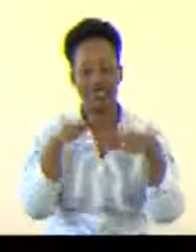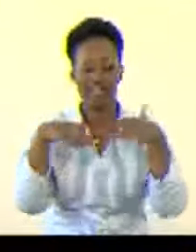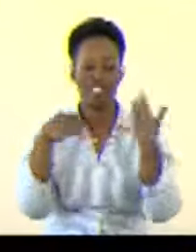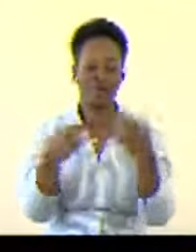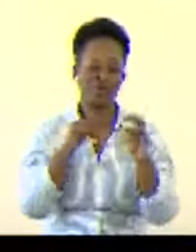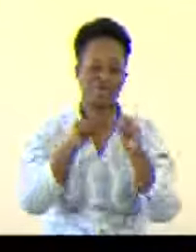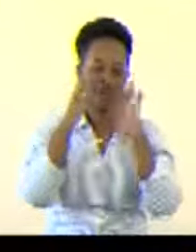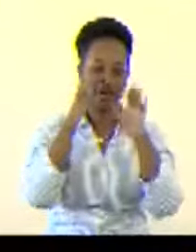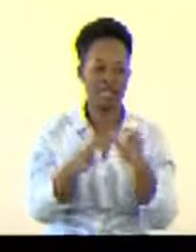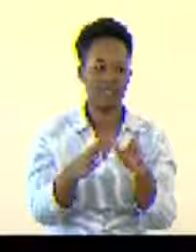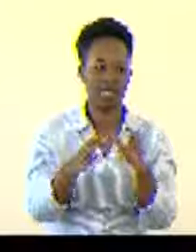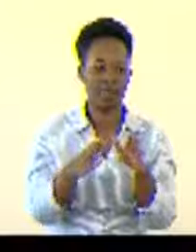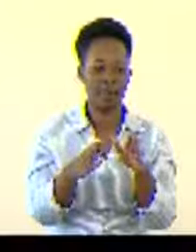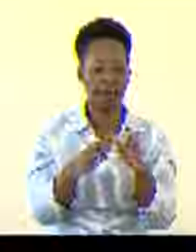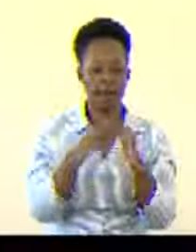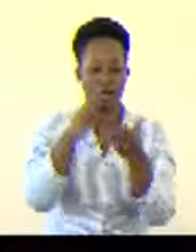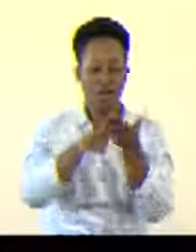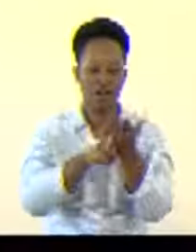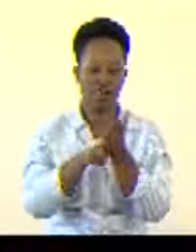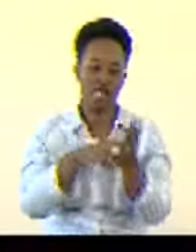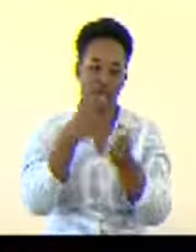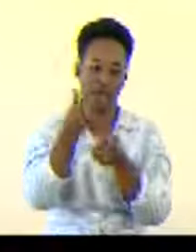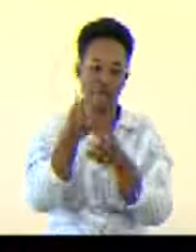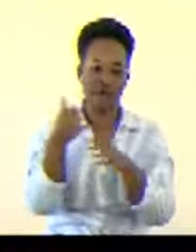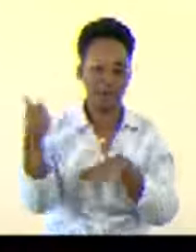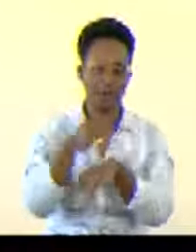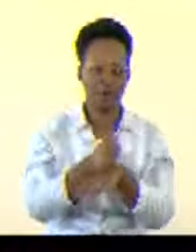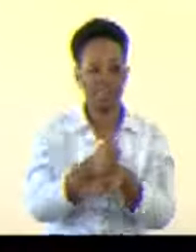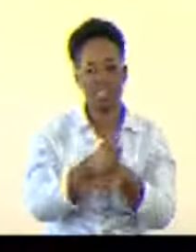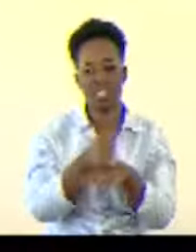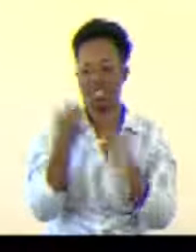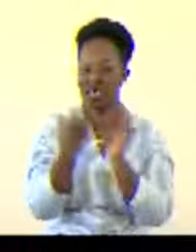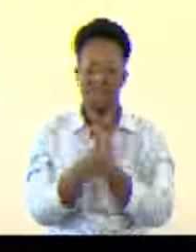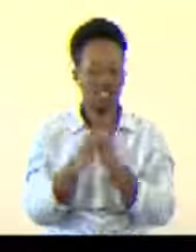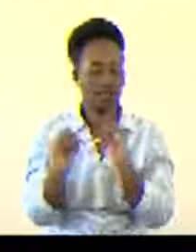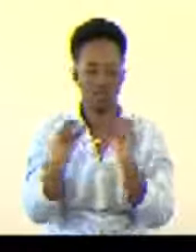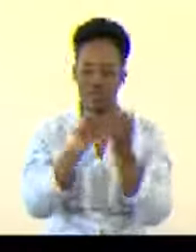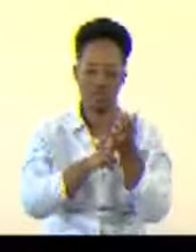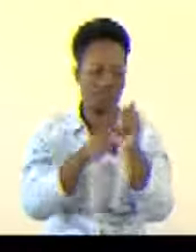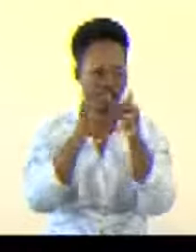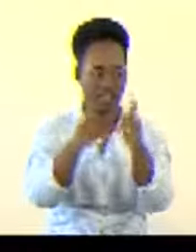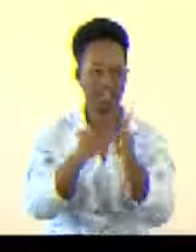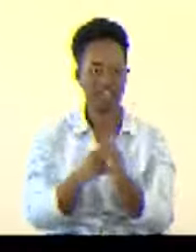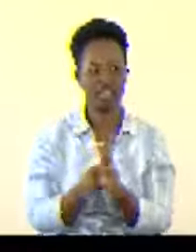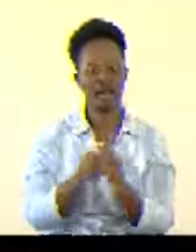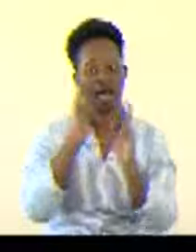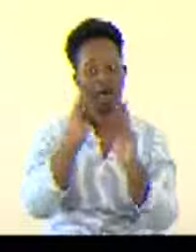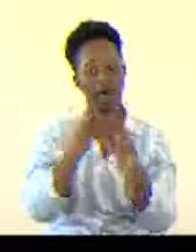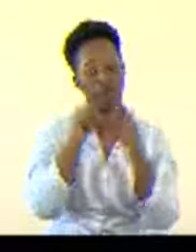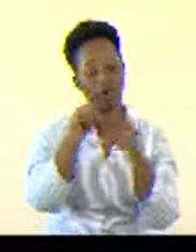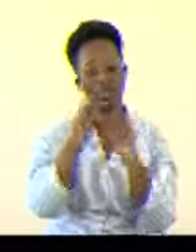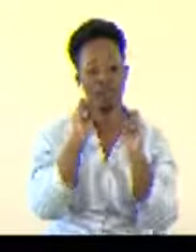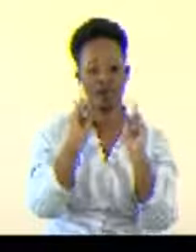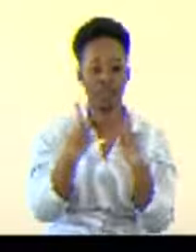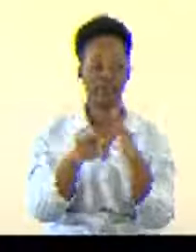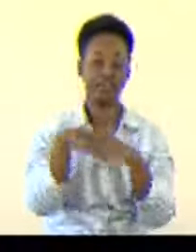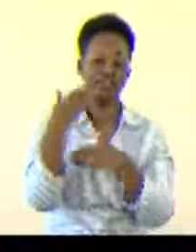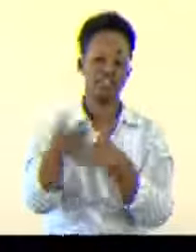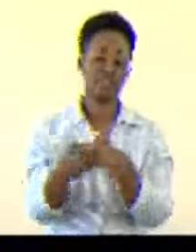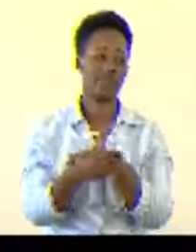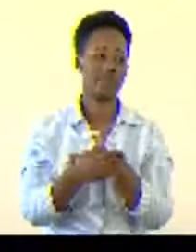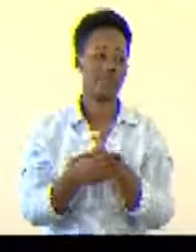business, the sole proprietor, you are using your capital efficiently. There is no mismanagement. Hope that's okay. Then